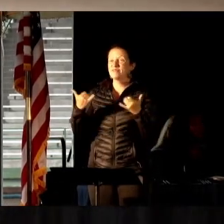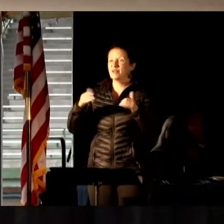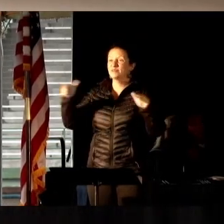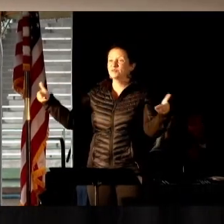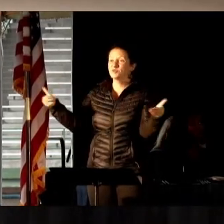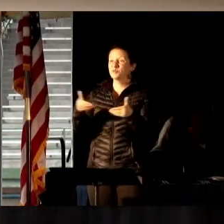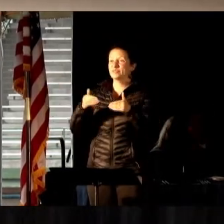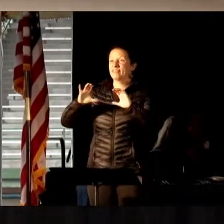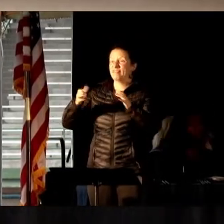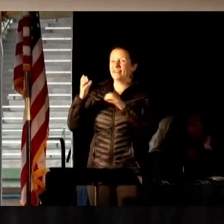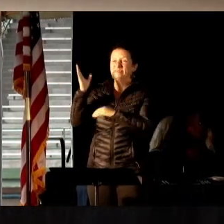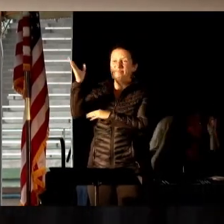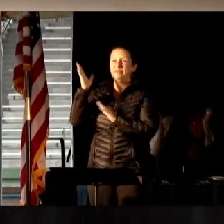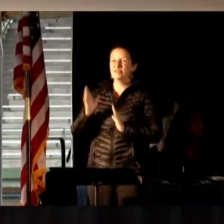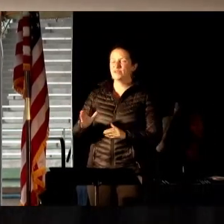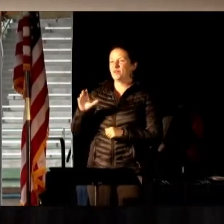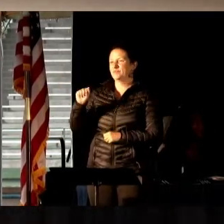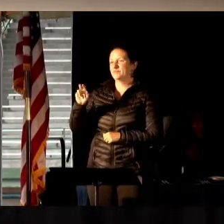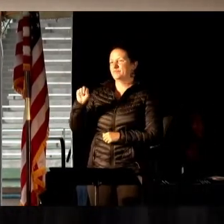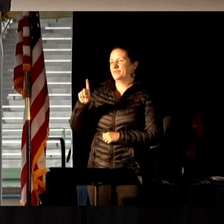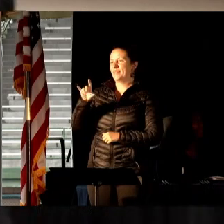Santos.